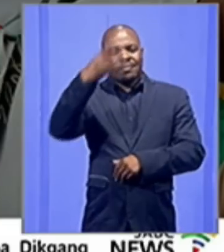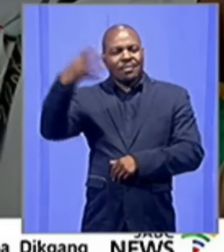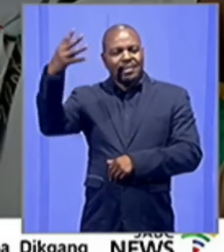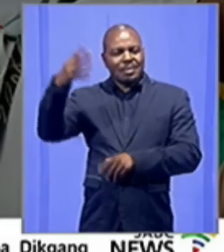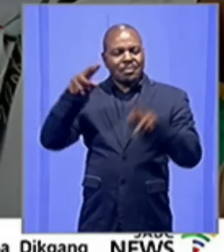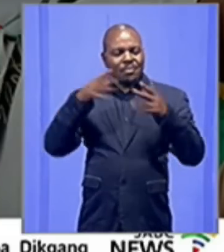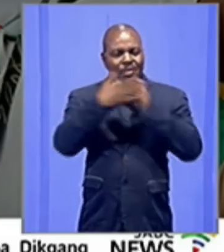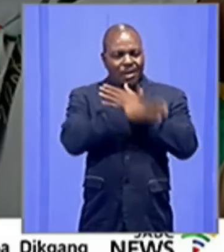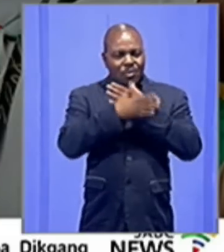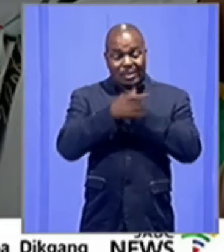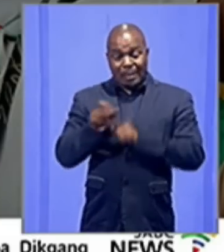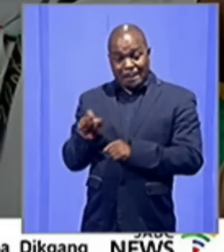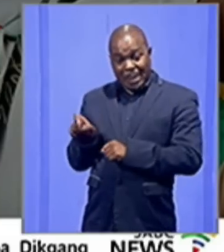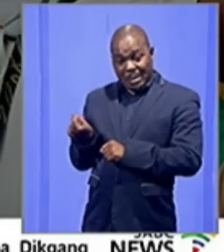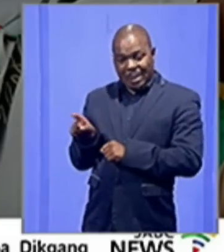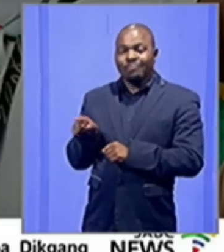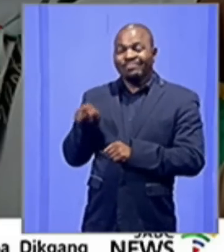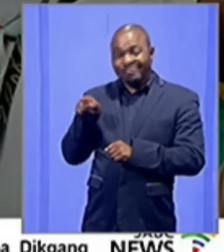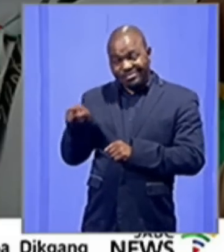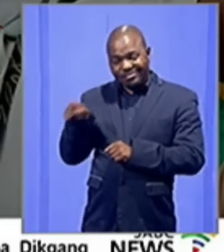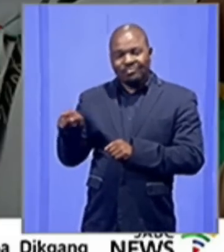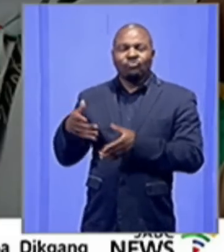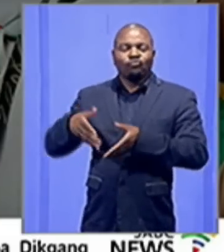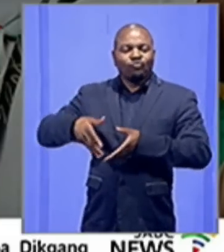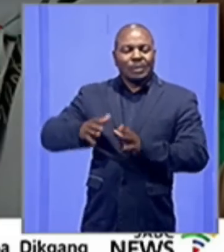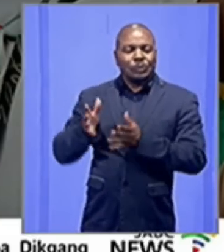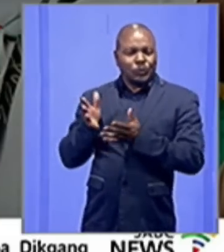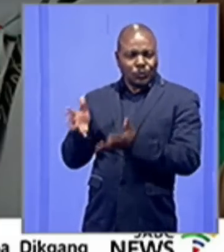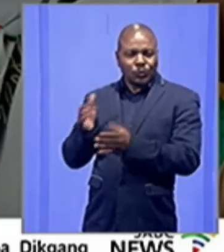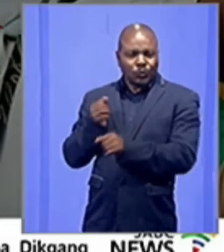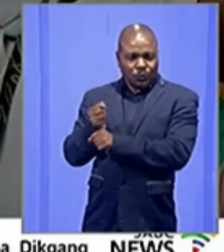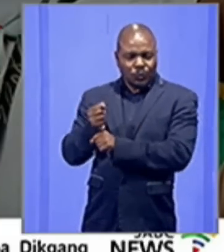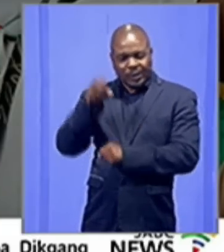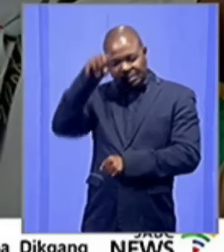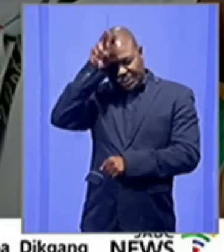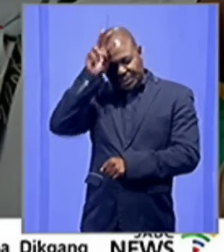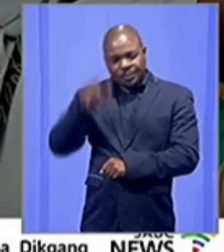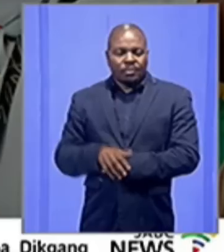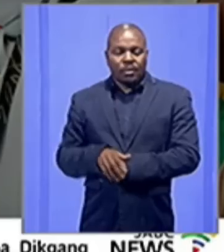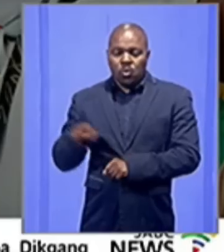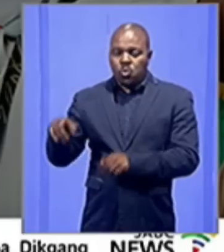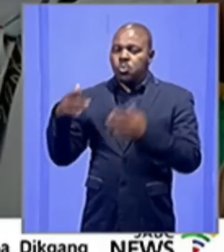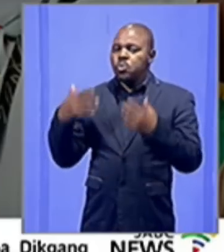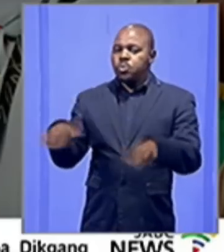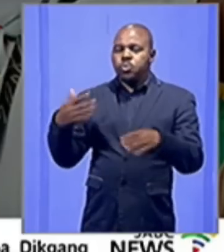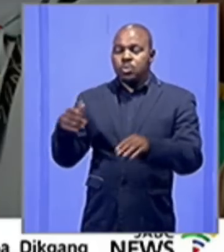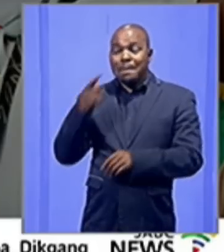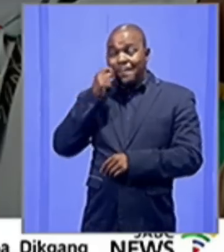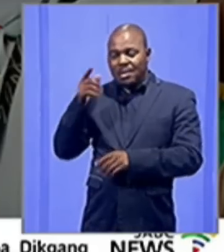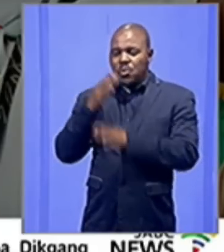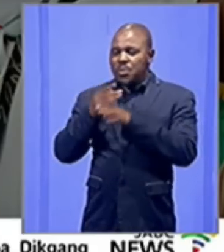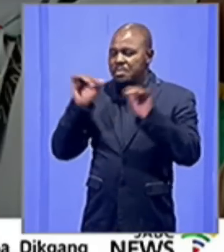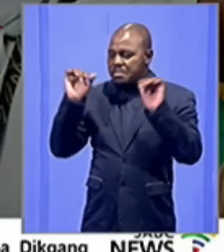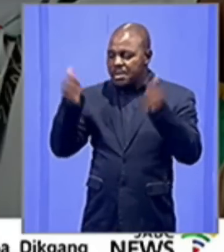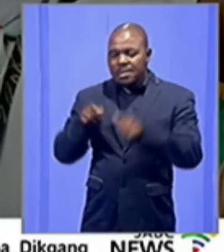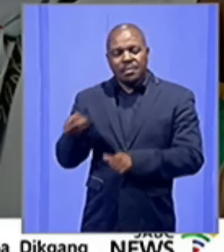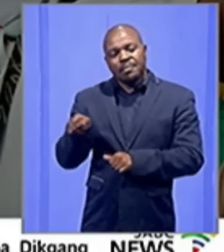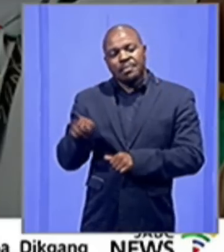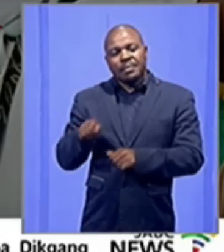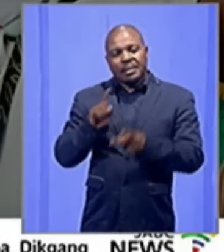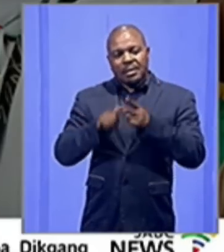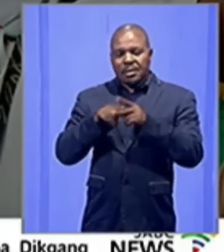se rugby e leng ka ga sone diboke e leng ka ga sone ba berekile banna bao ba berekile ene